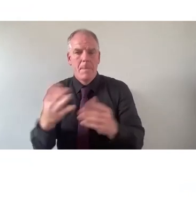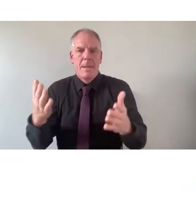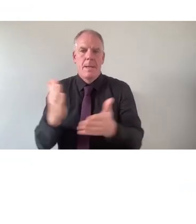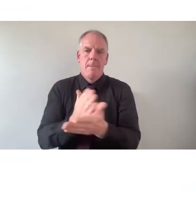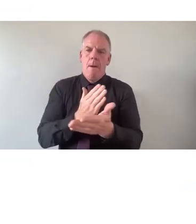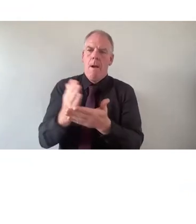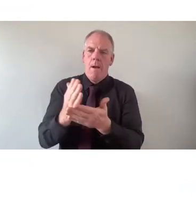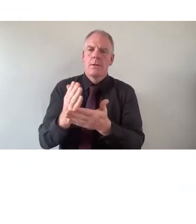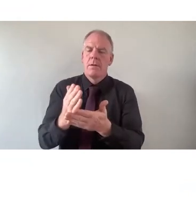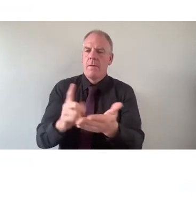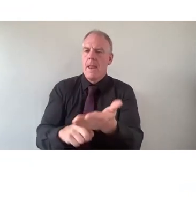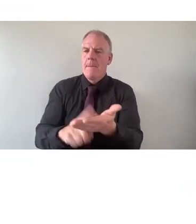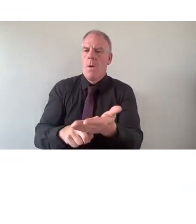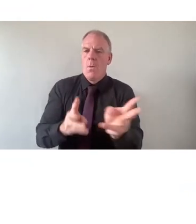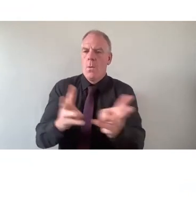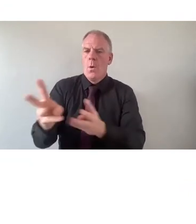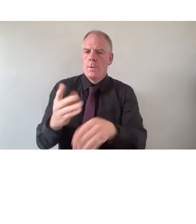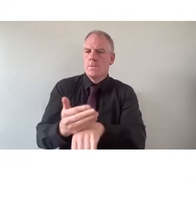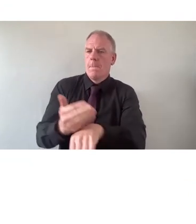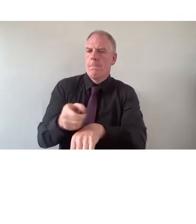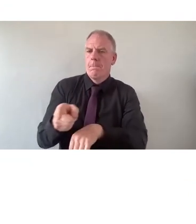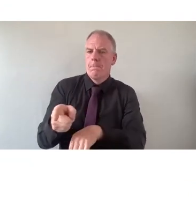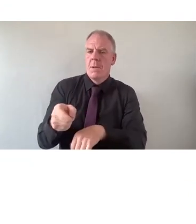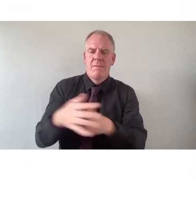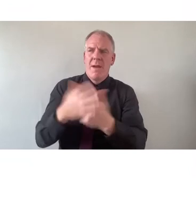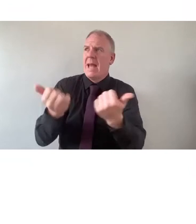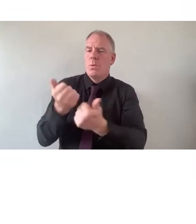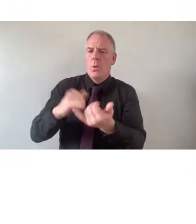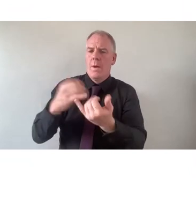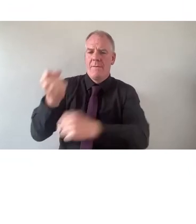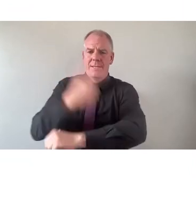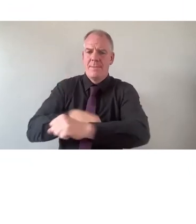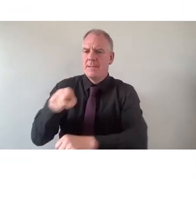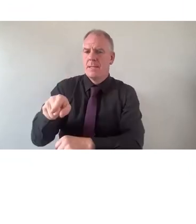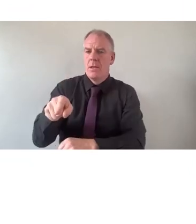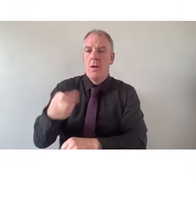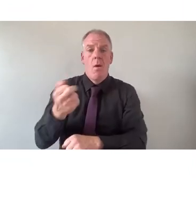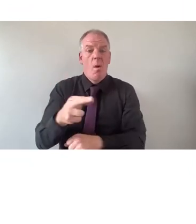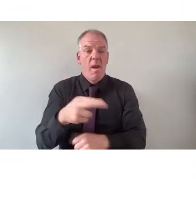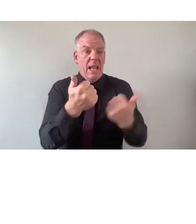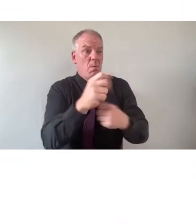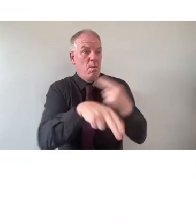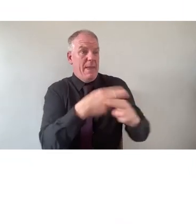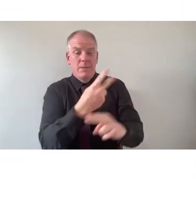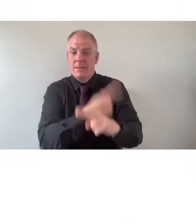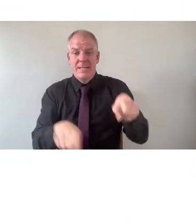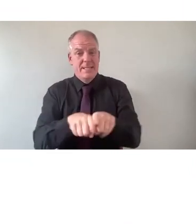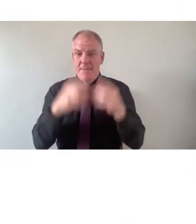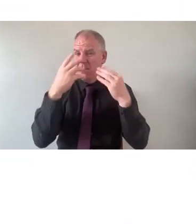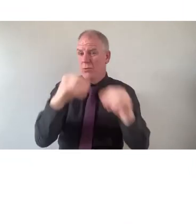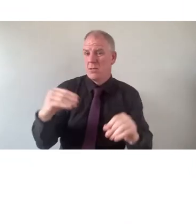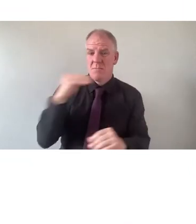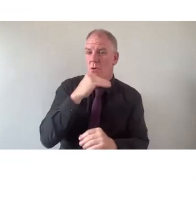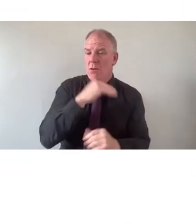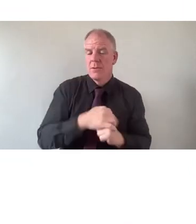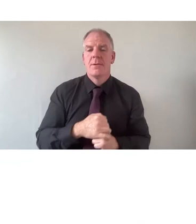for the labor market position of persons with disabilities, or really of everyone. And so indeed, like, there's been